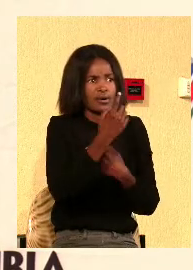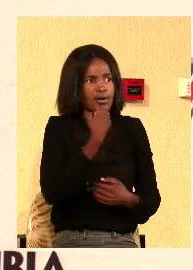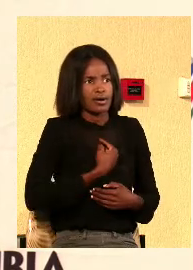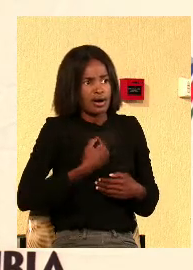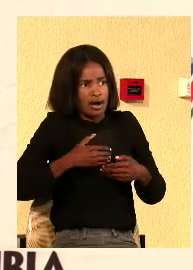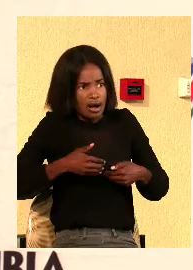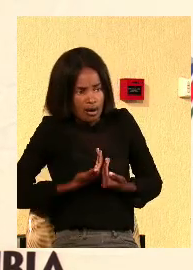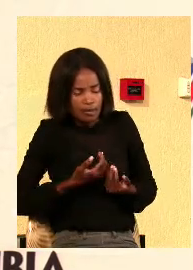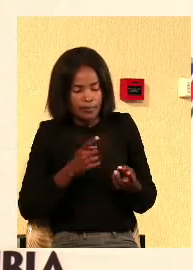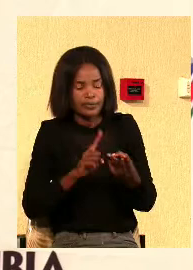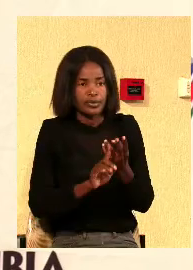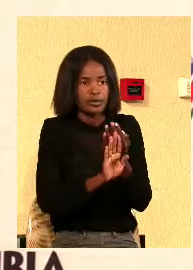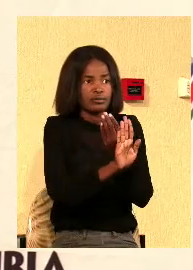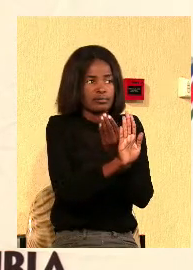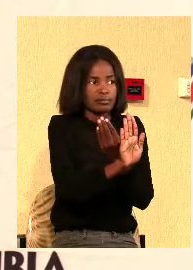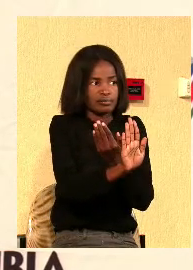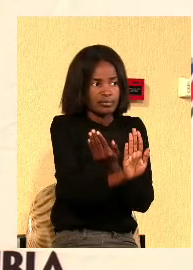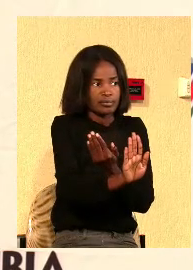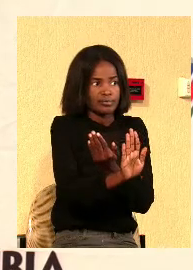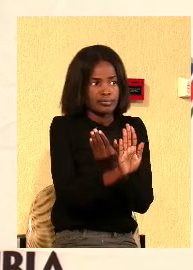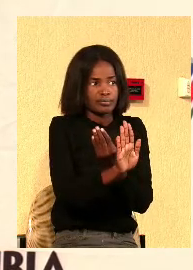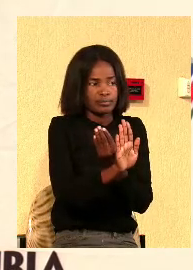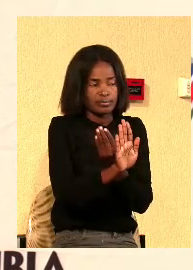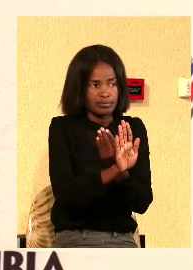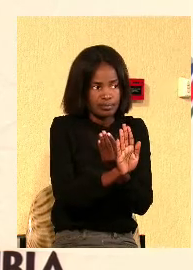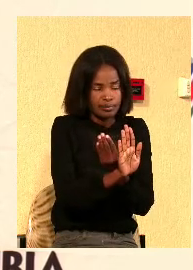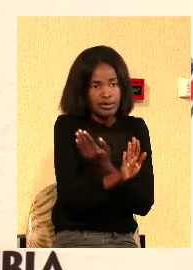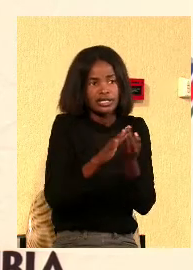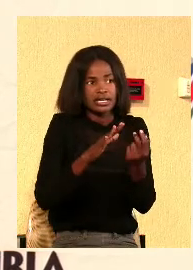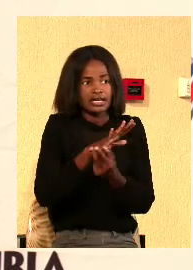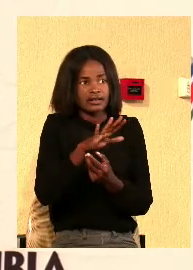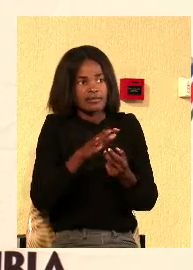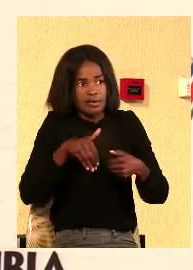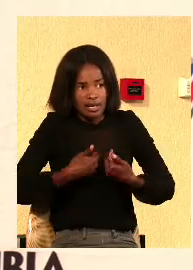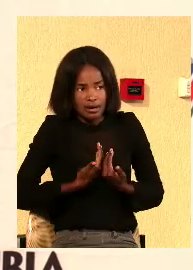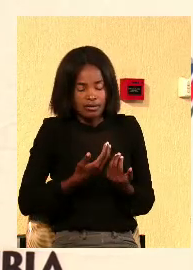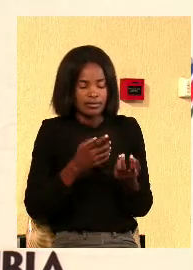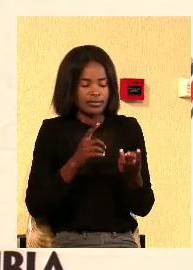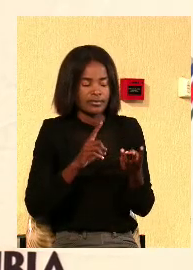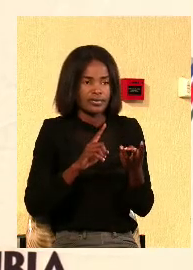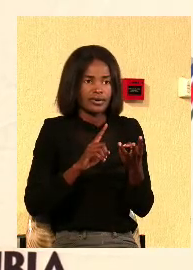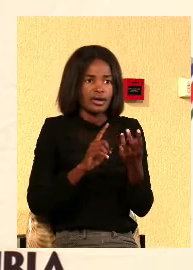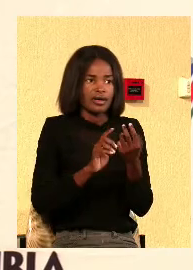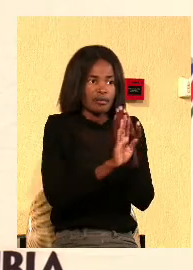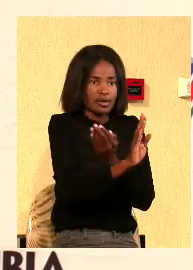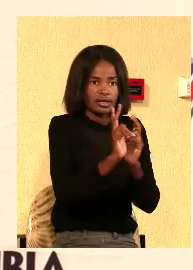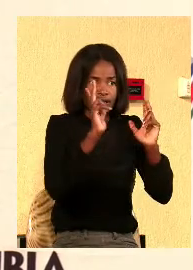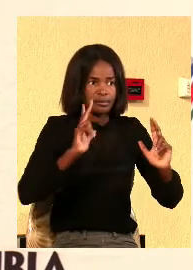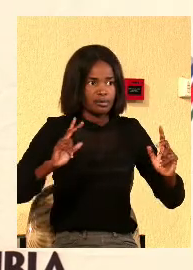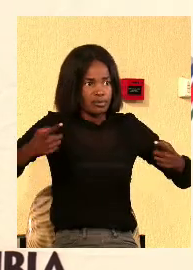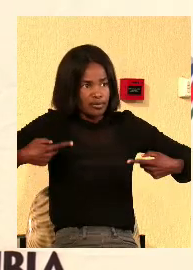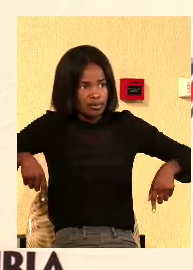oneself, how to protect our own family members, the people around us. So